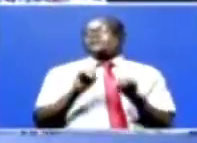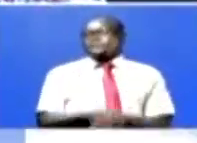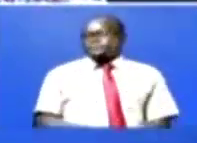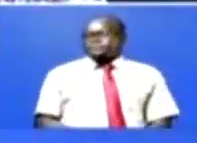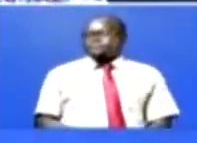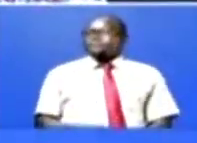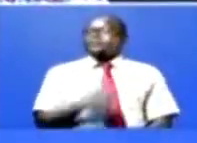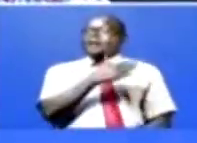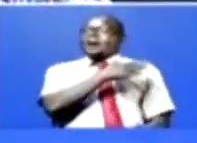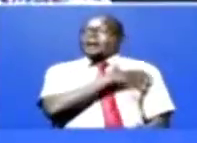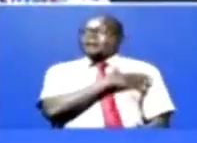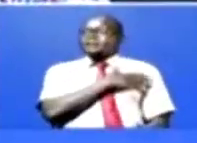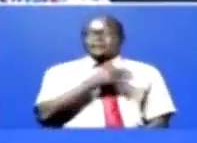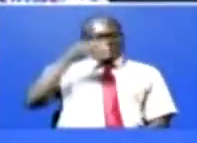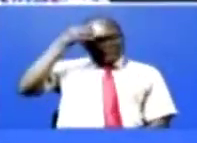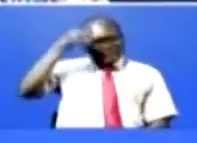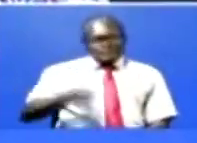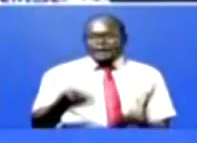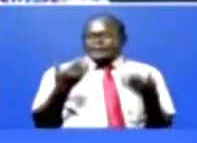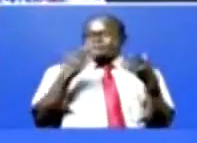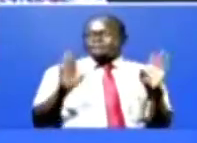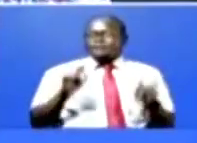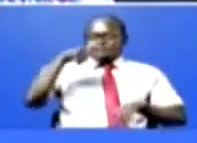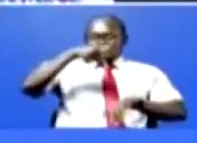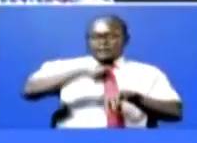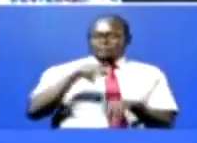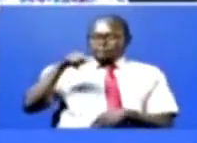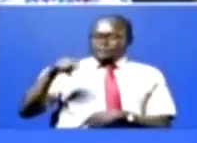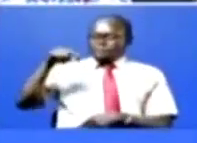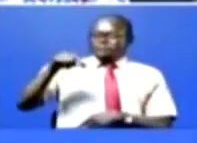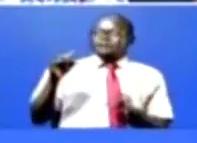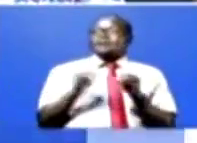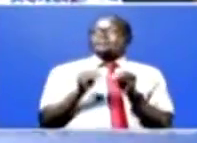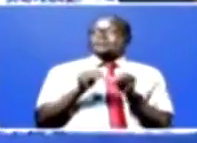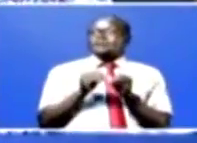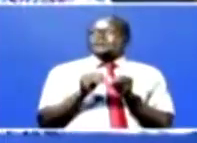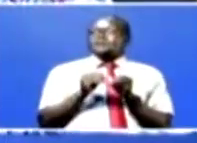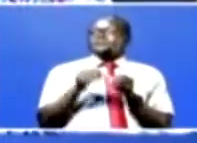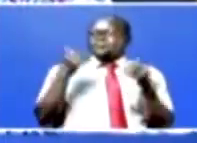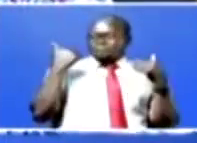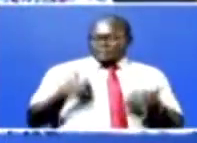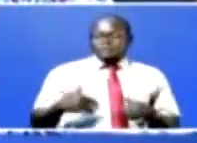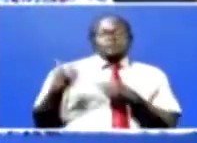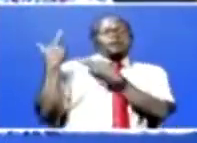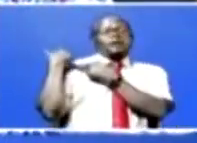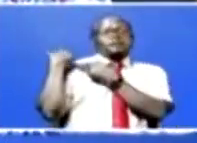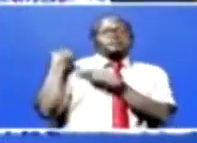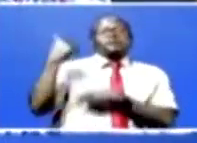NASA equally took a decision, the PG, a decision I had a responsibility